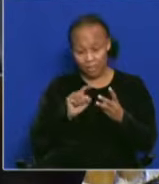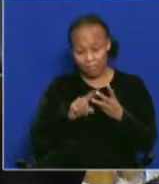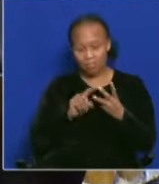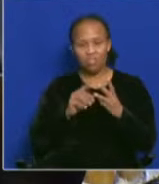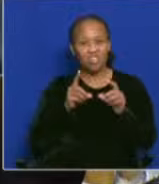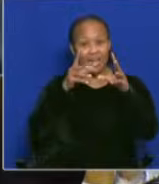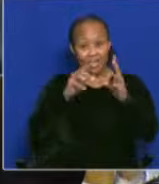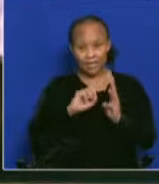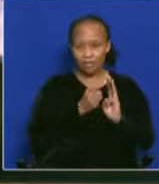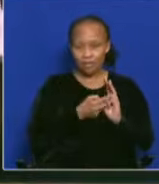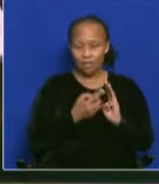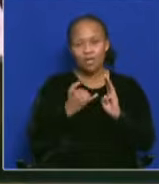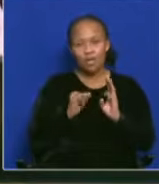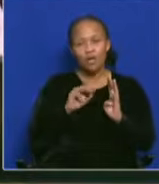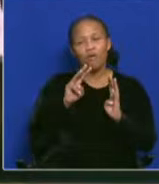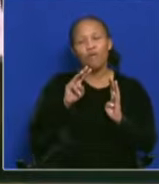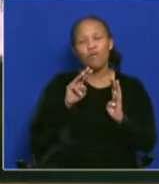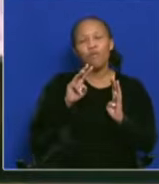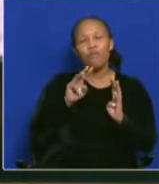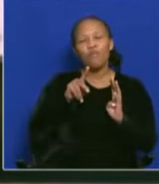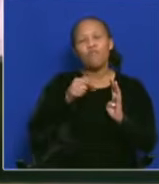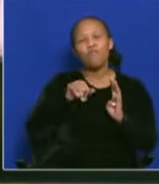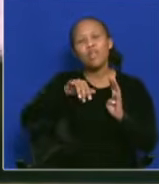Mazzotti in their personal capacities. Thank you.